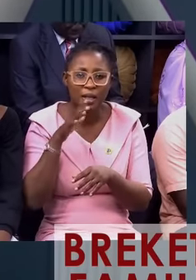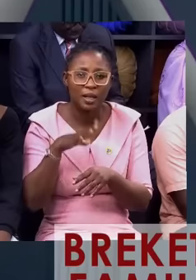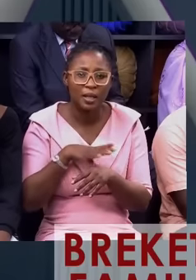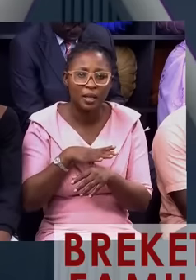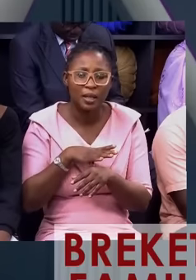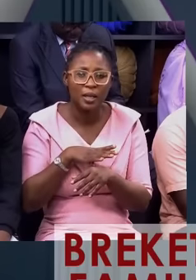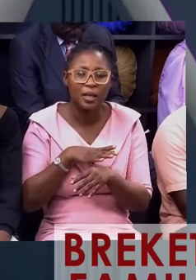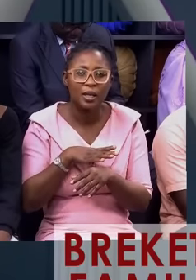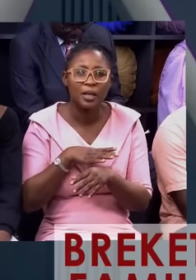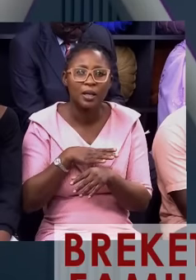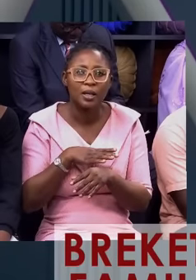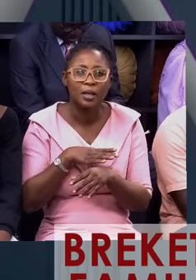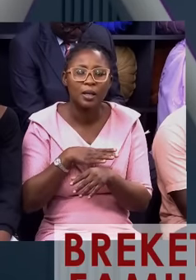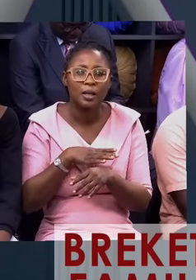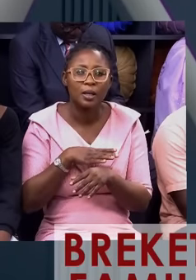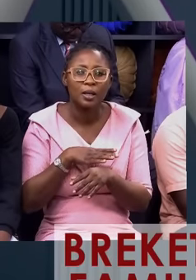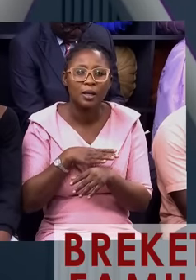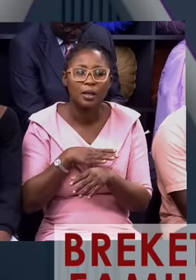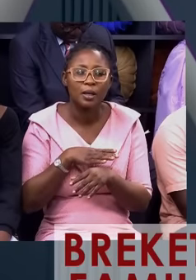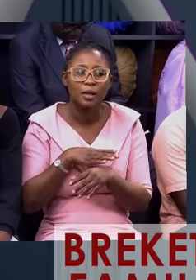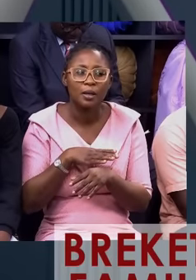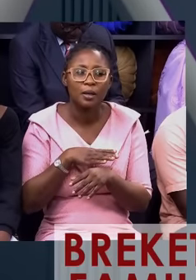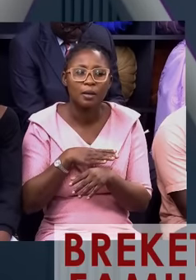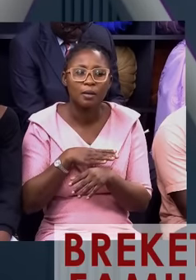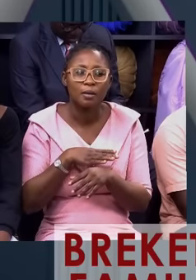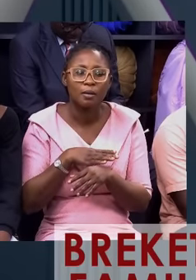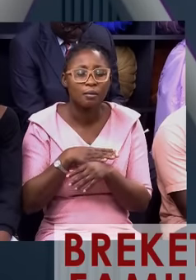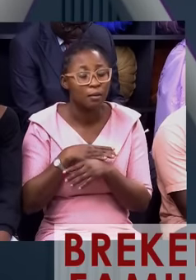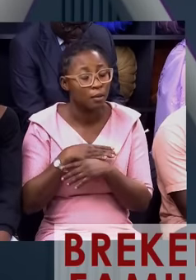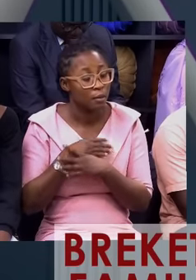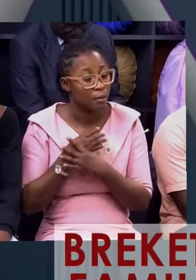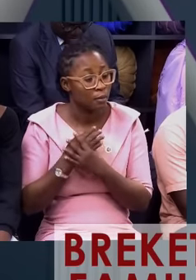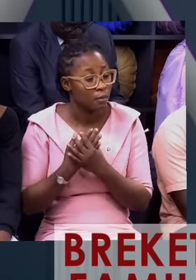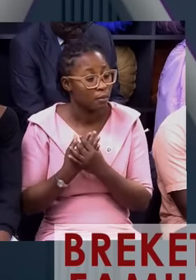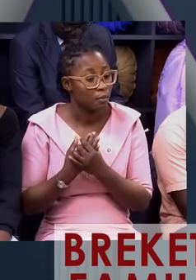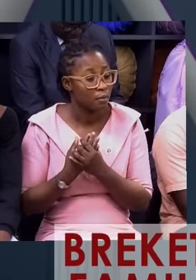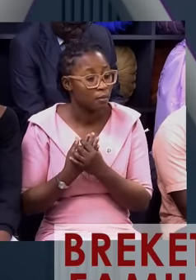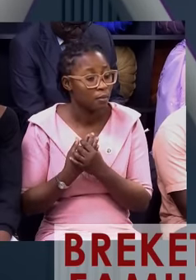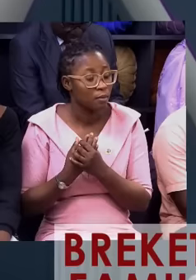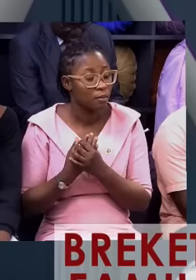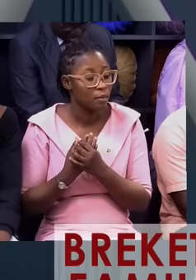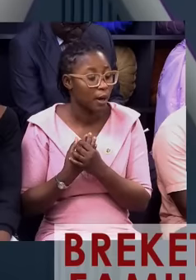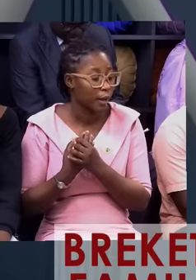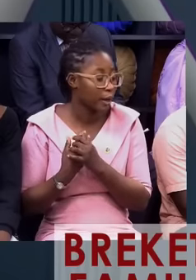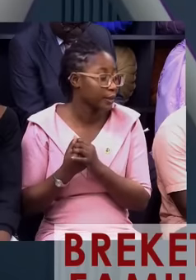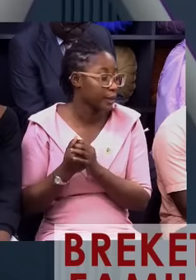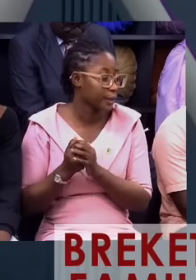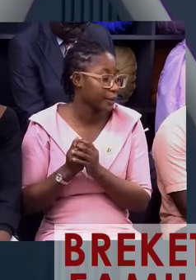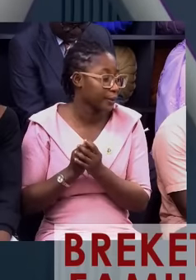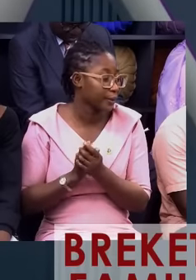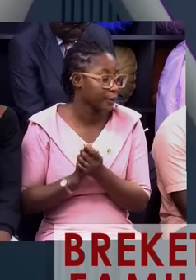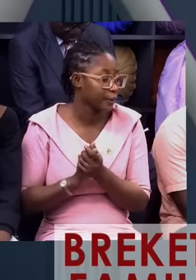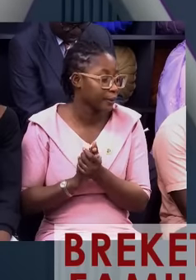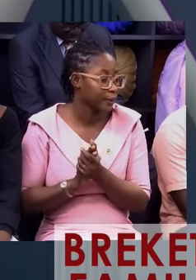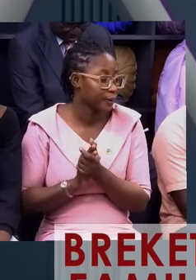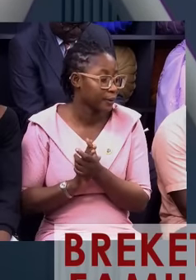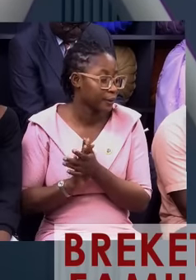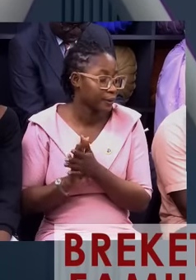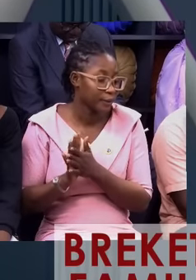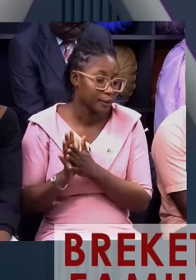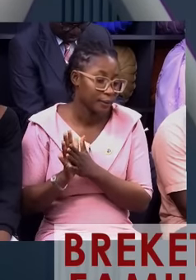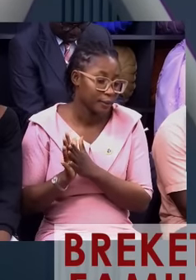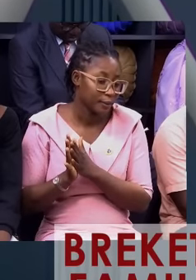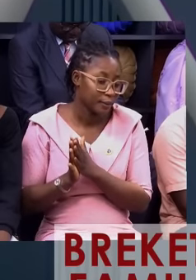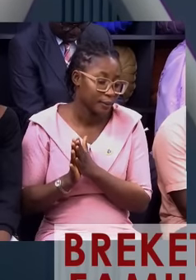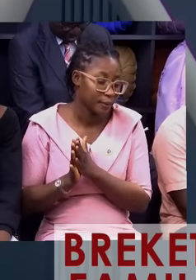one me the address letter the letter to